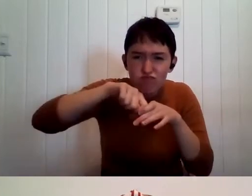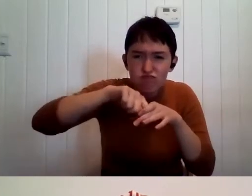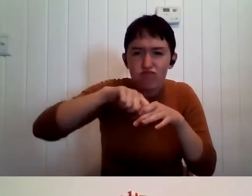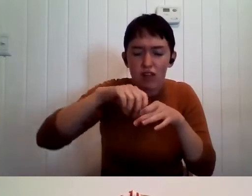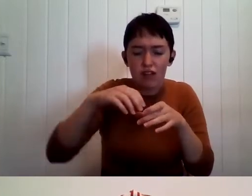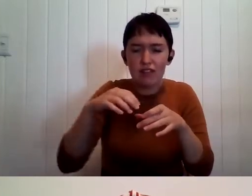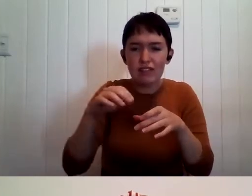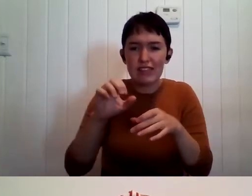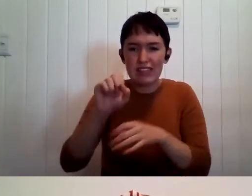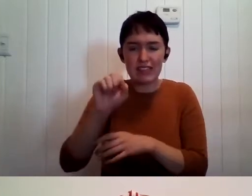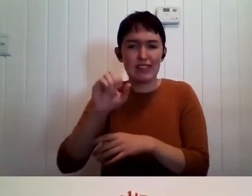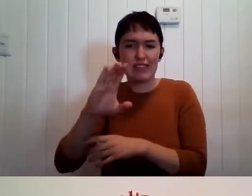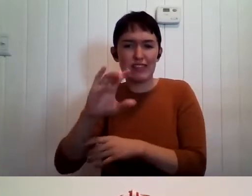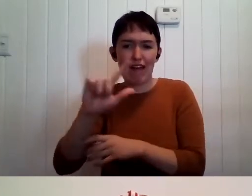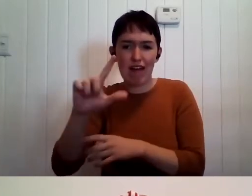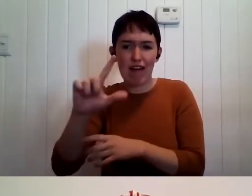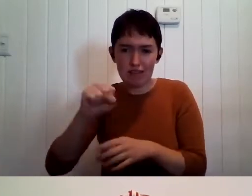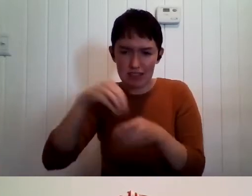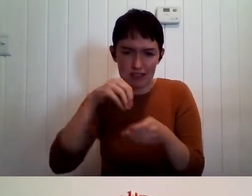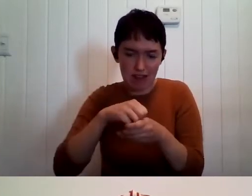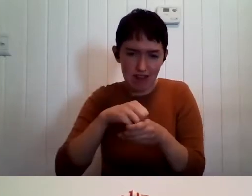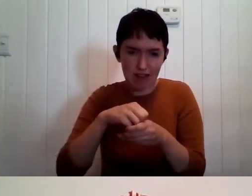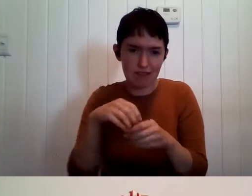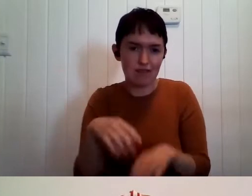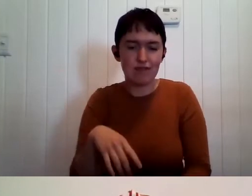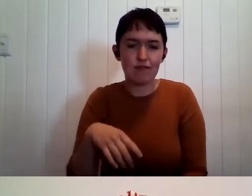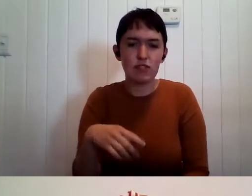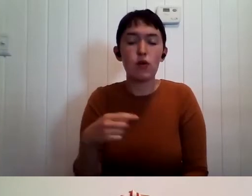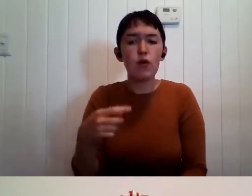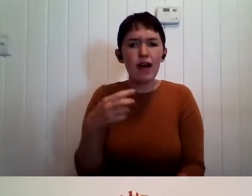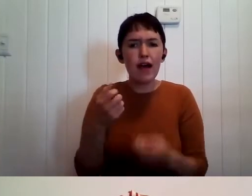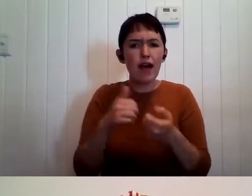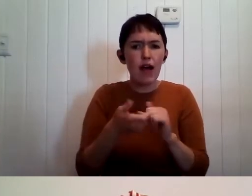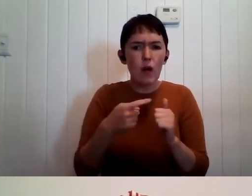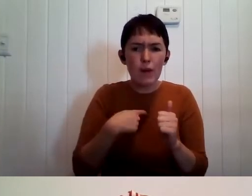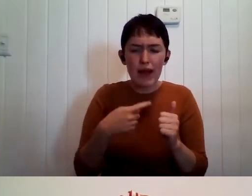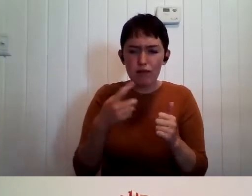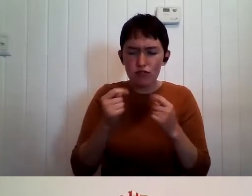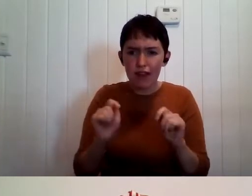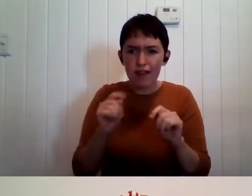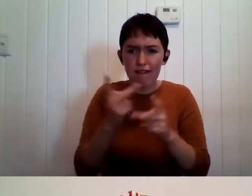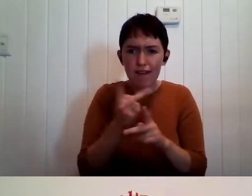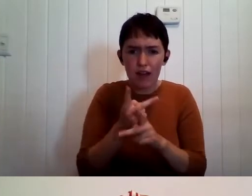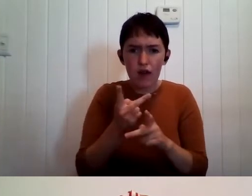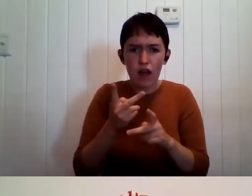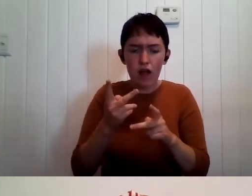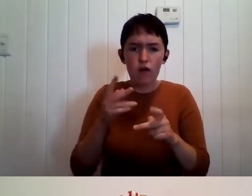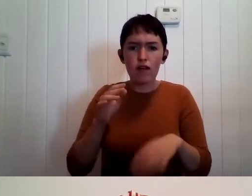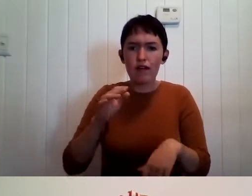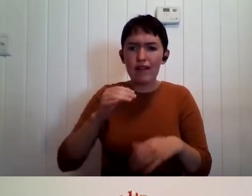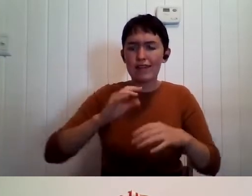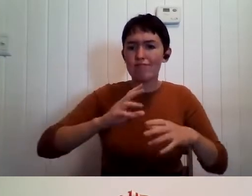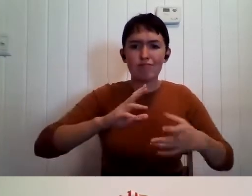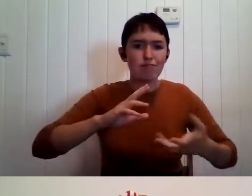how am I supposed to figure out what's going on in really tiny specific interactions if I have everything that exists in a squid? That's like a lot of